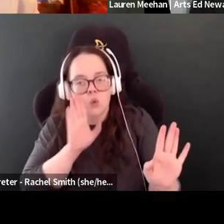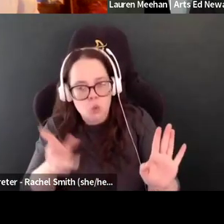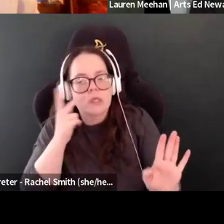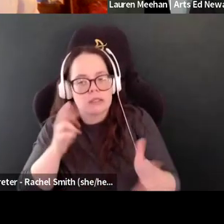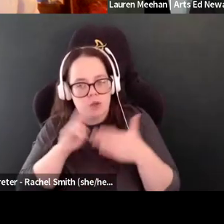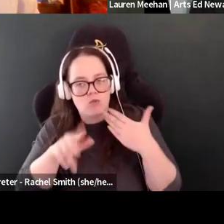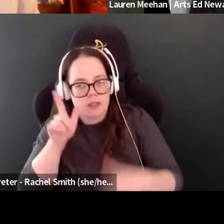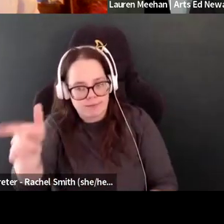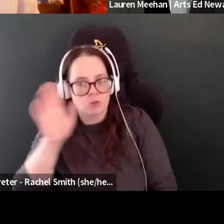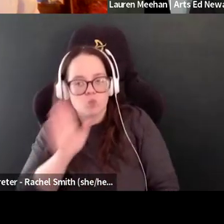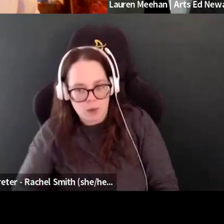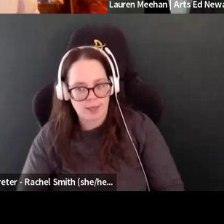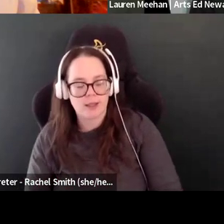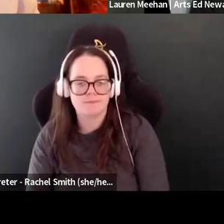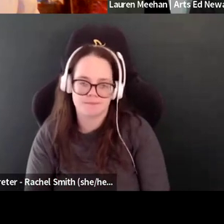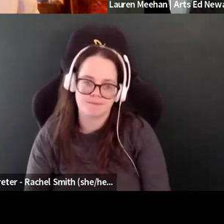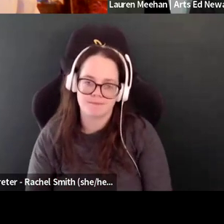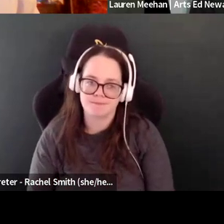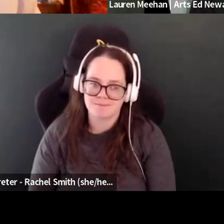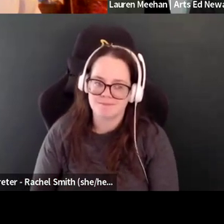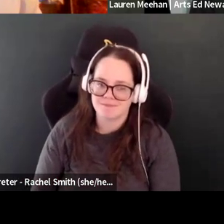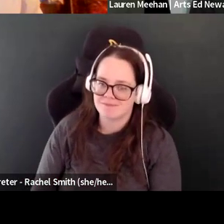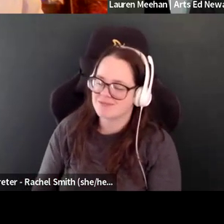result. Thank you, Amen. Jeff. What a